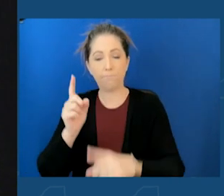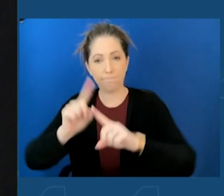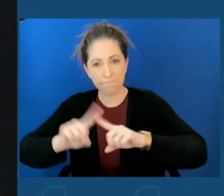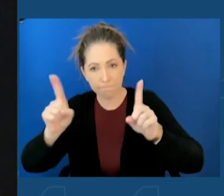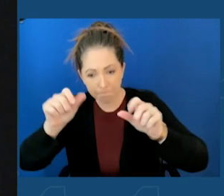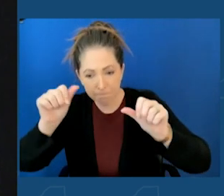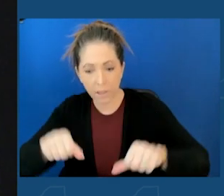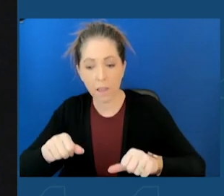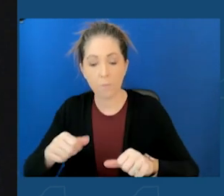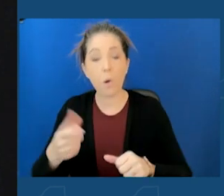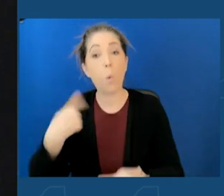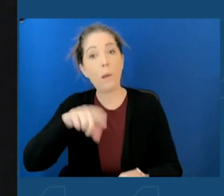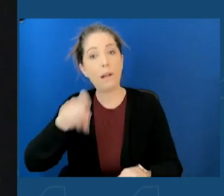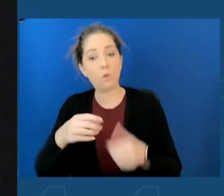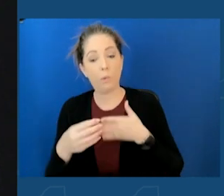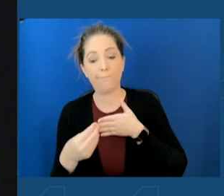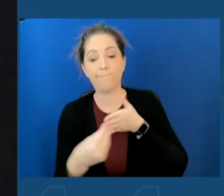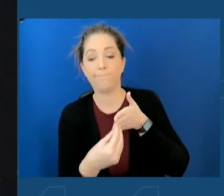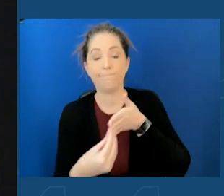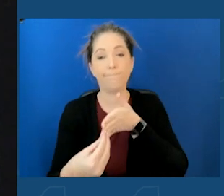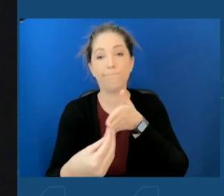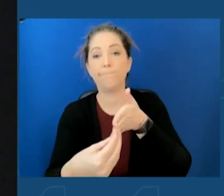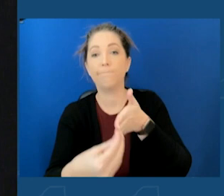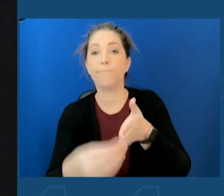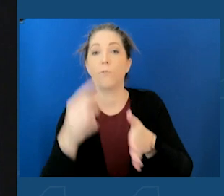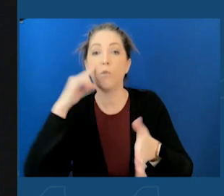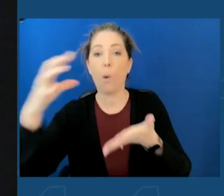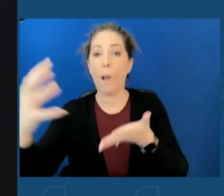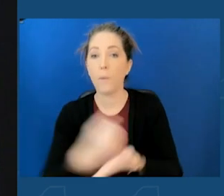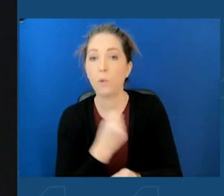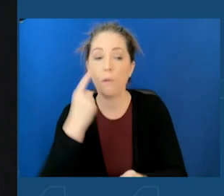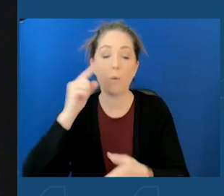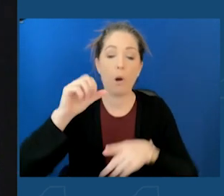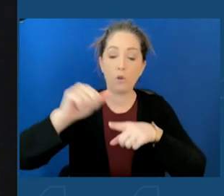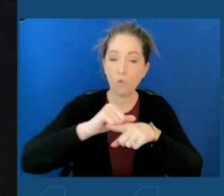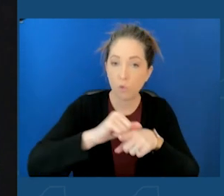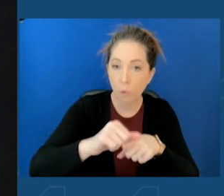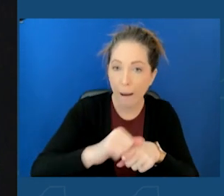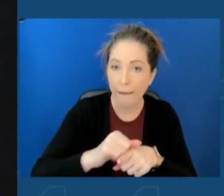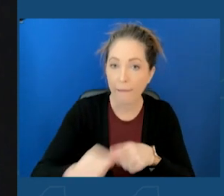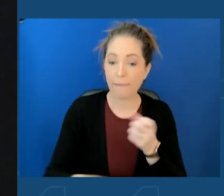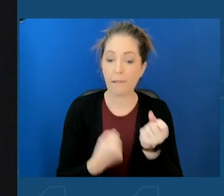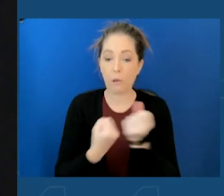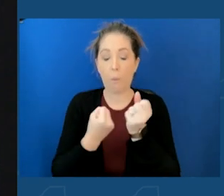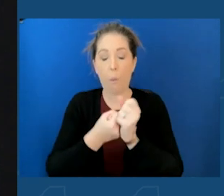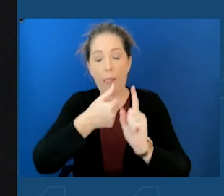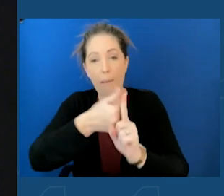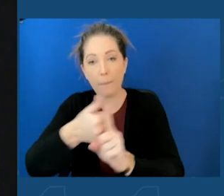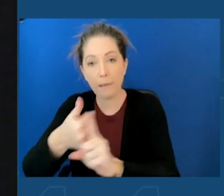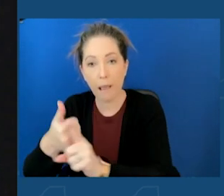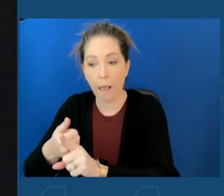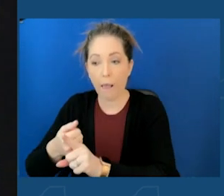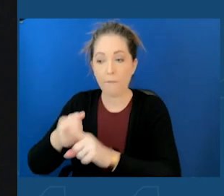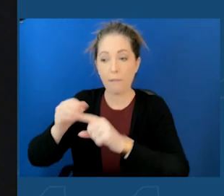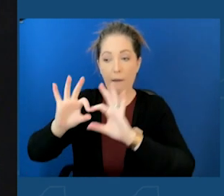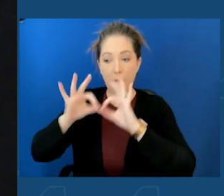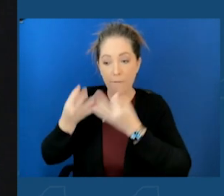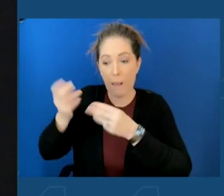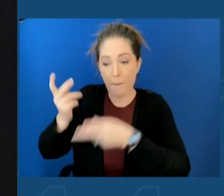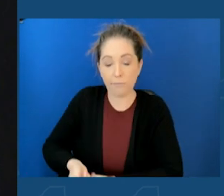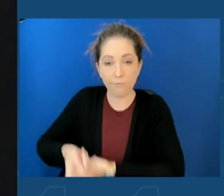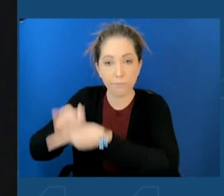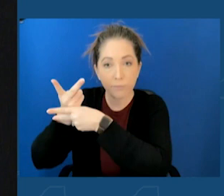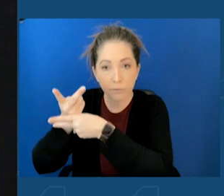hand to the opportunities to get training in the jobs where they can support themselves, raise a family, live